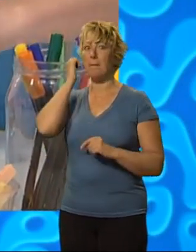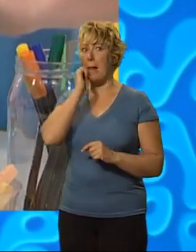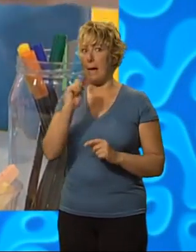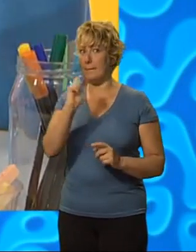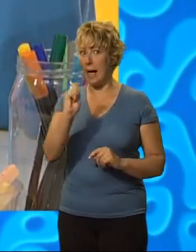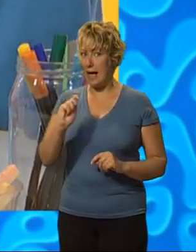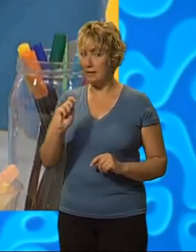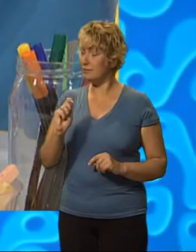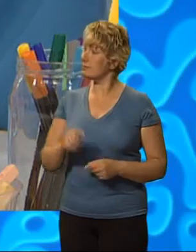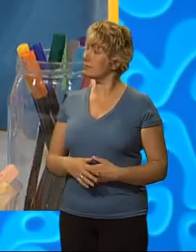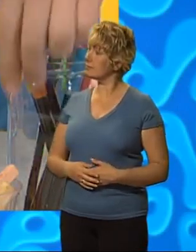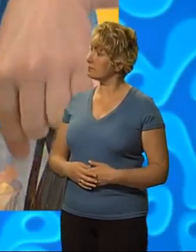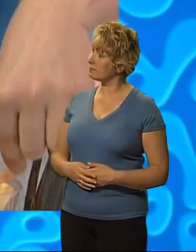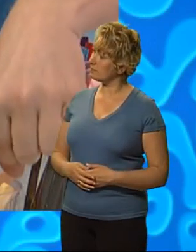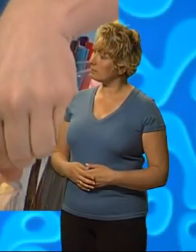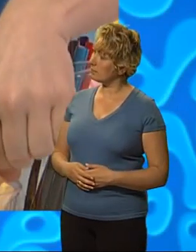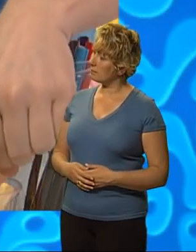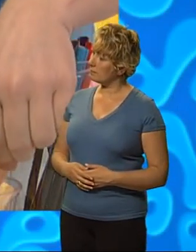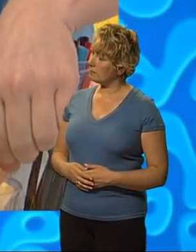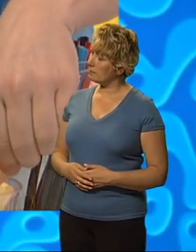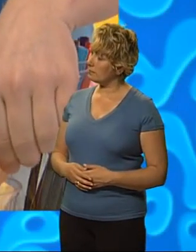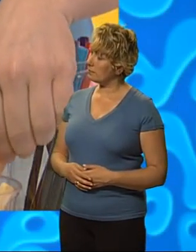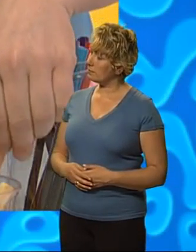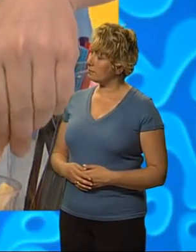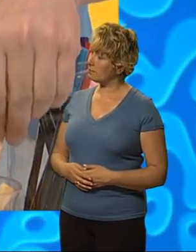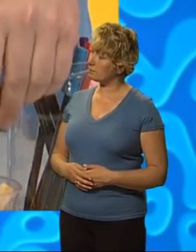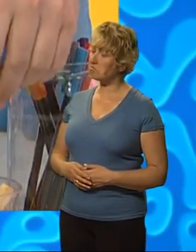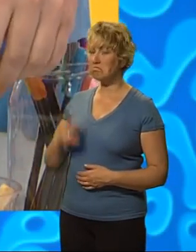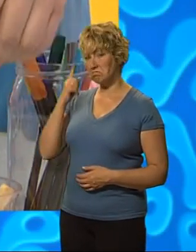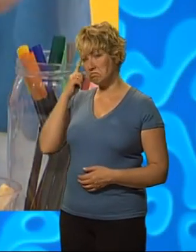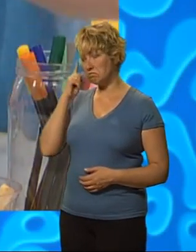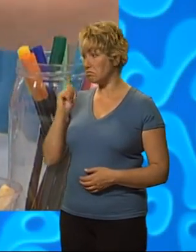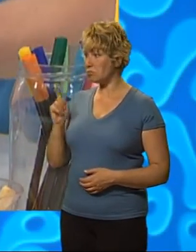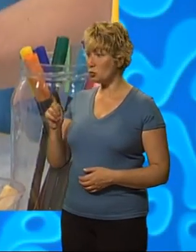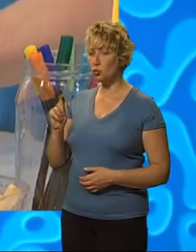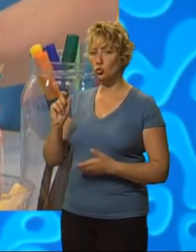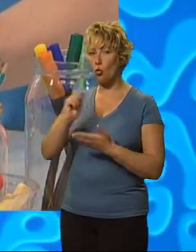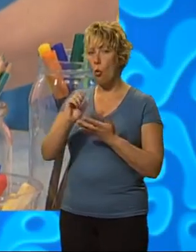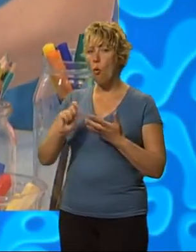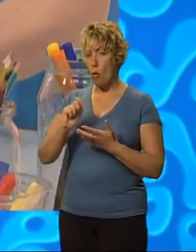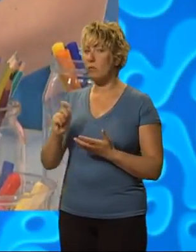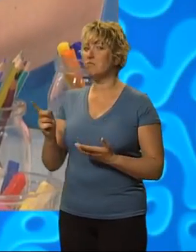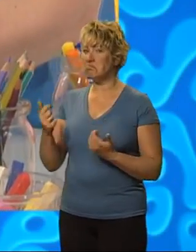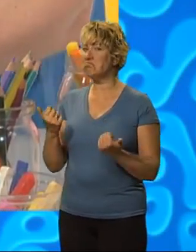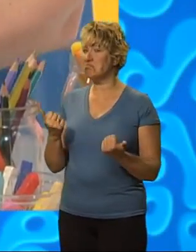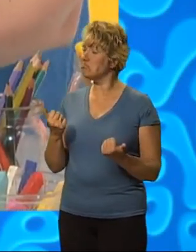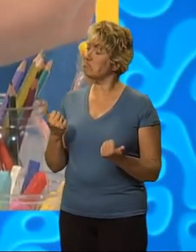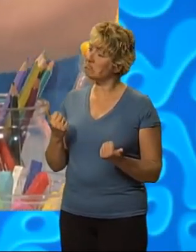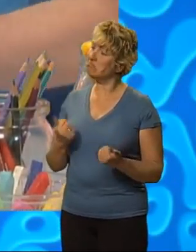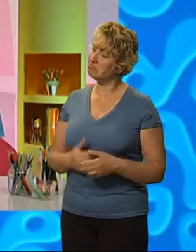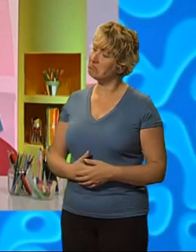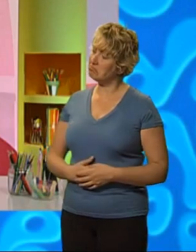pen. And I think these chalks will be really good for the picture as